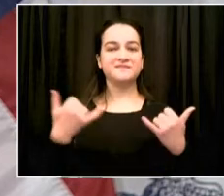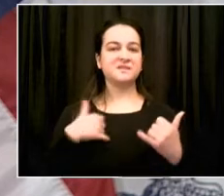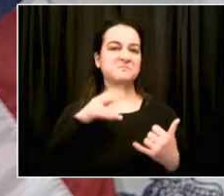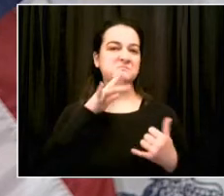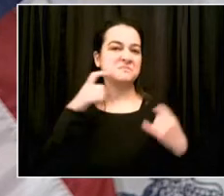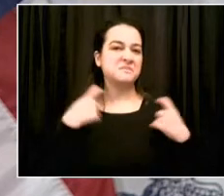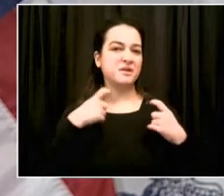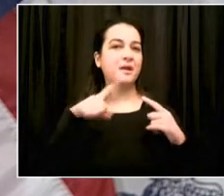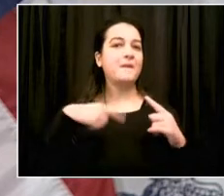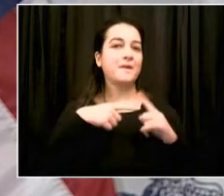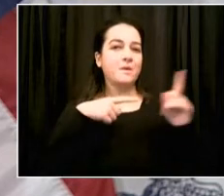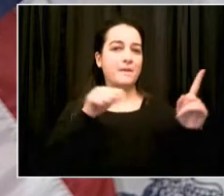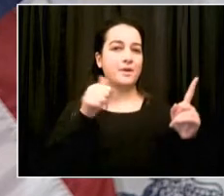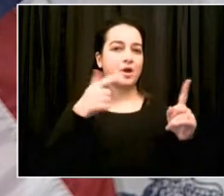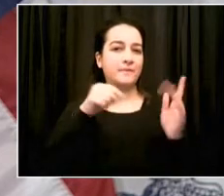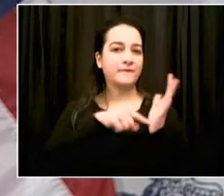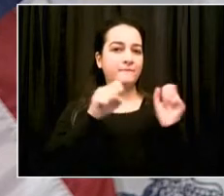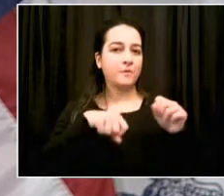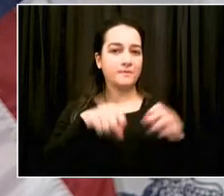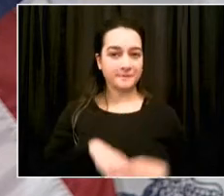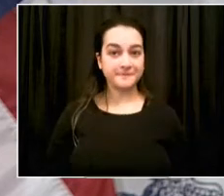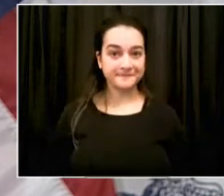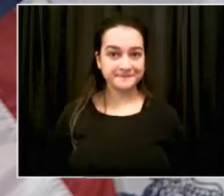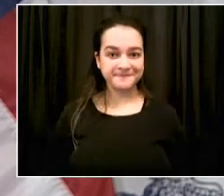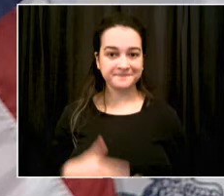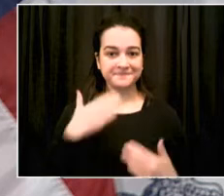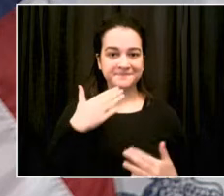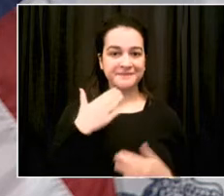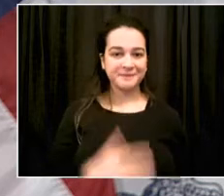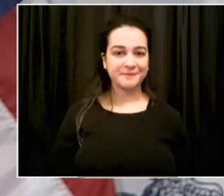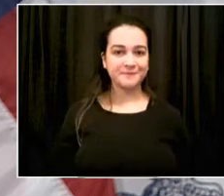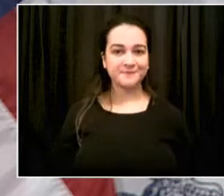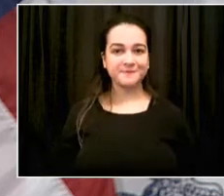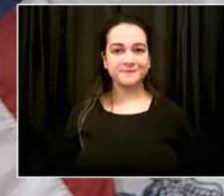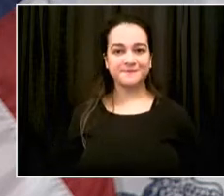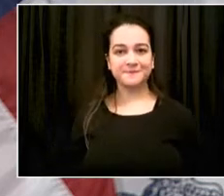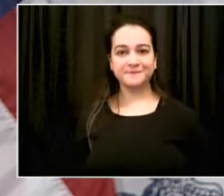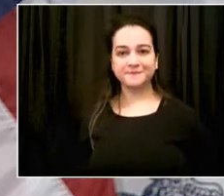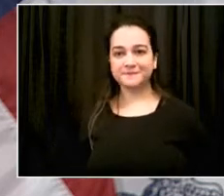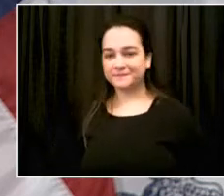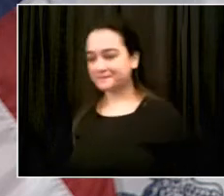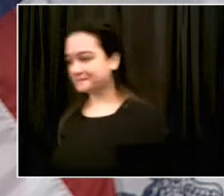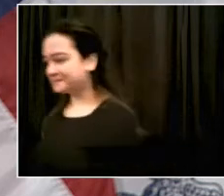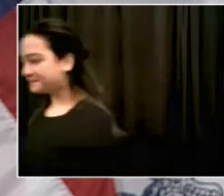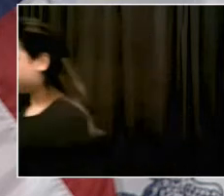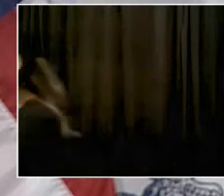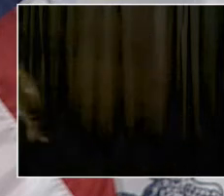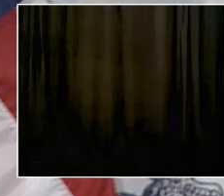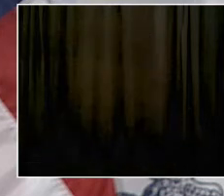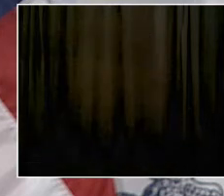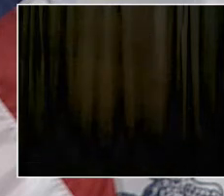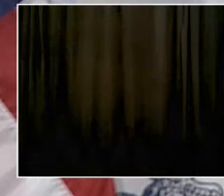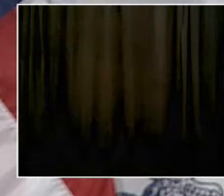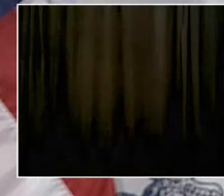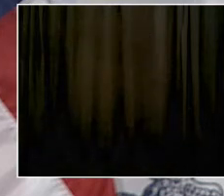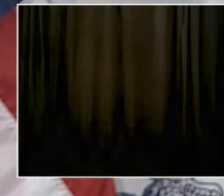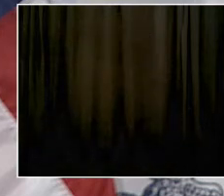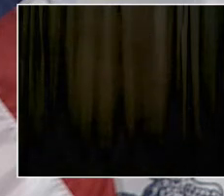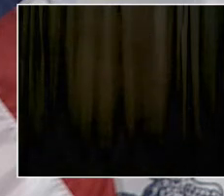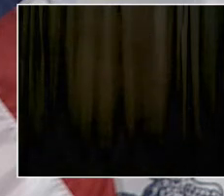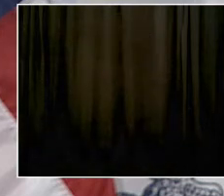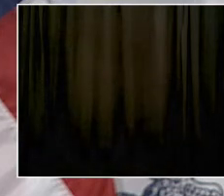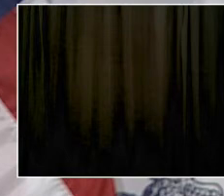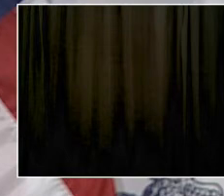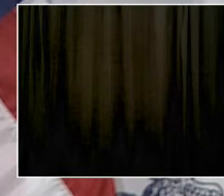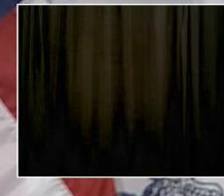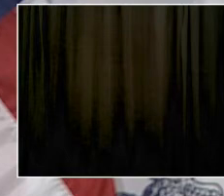Nuestras comunidades enfrentan el desafío diario del alto costo de la vivienda